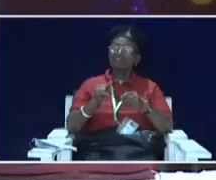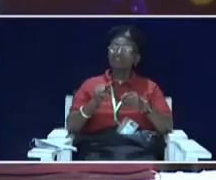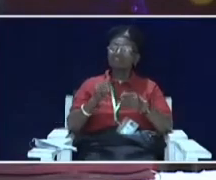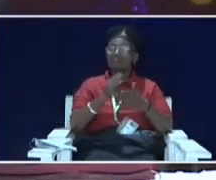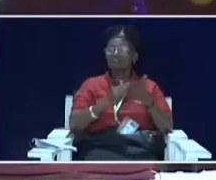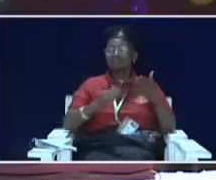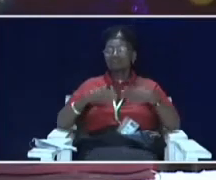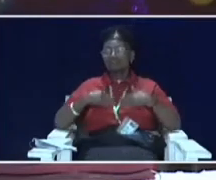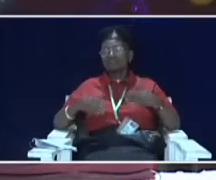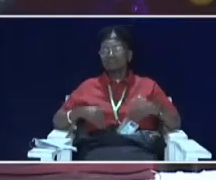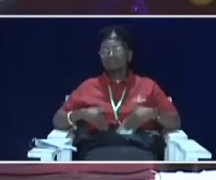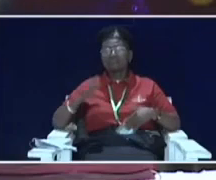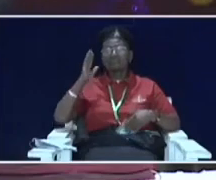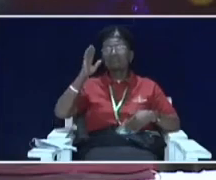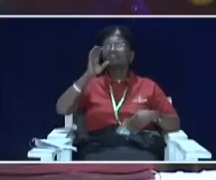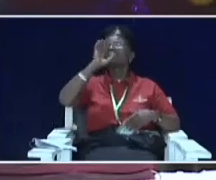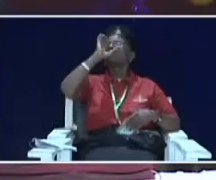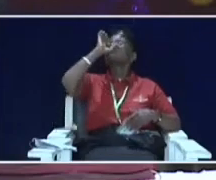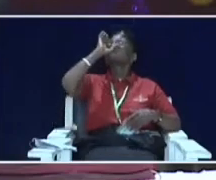somebody will drink water